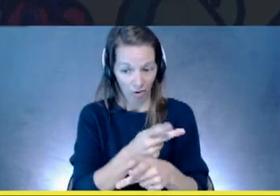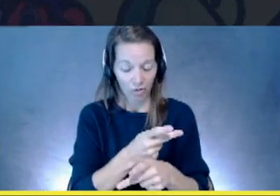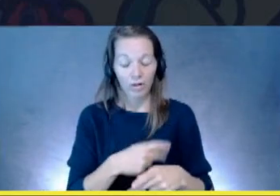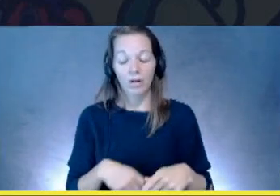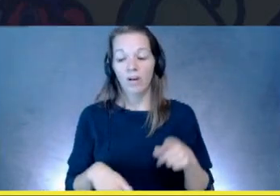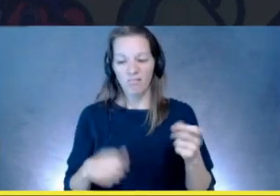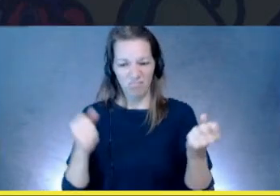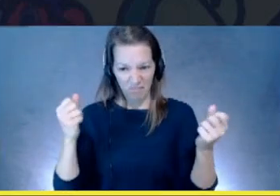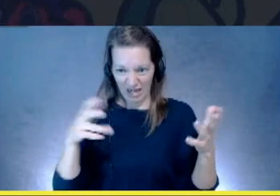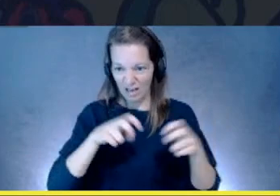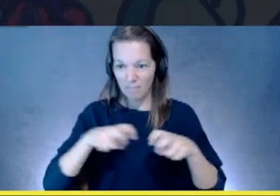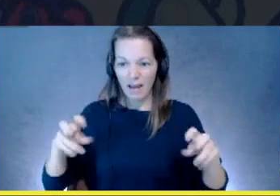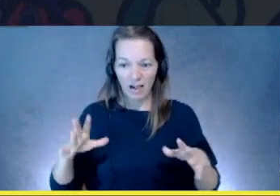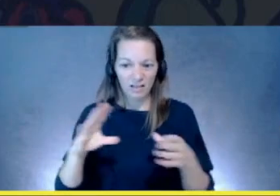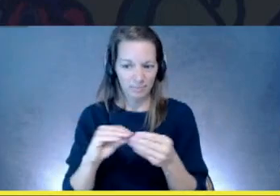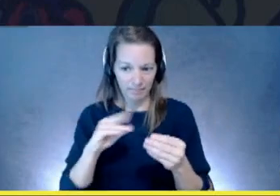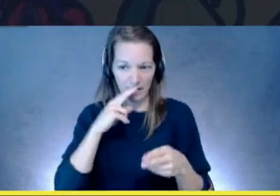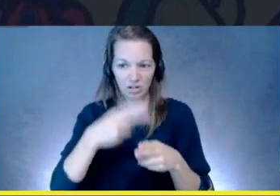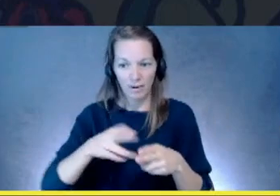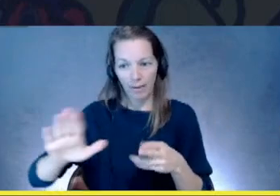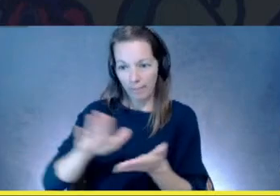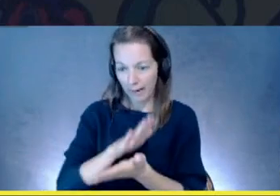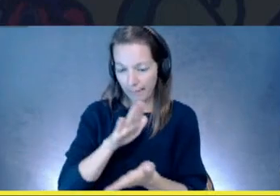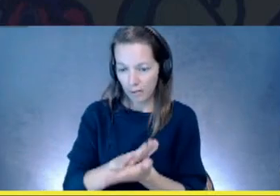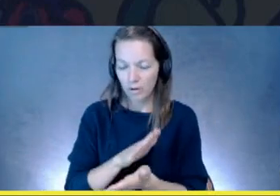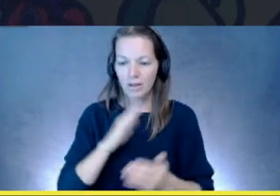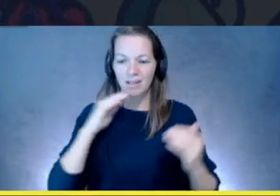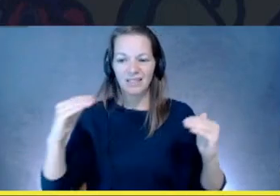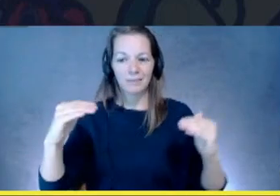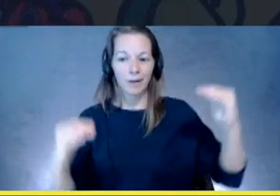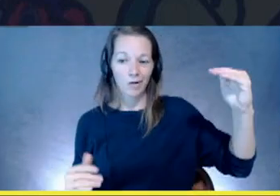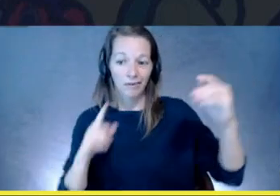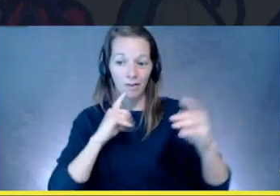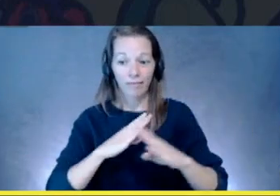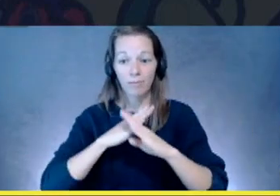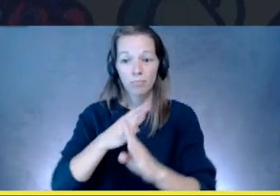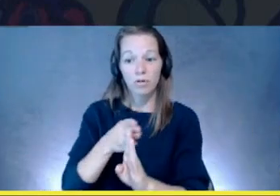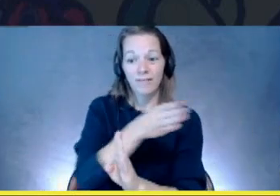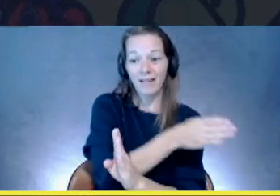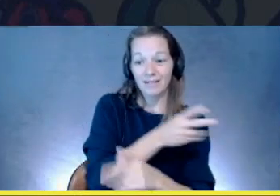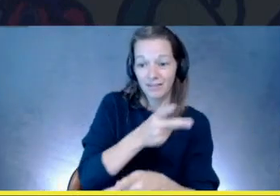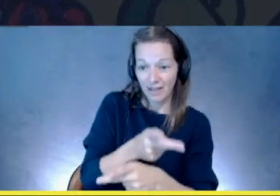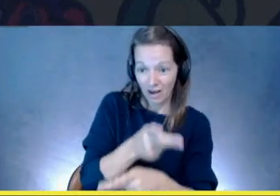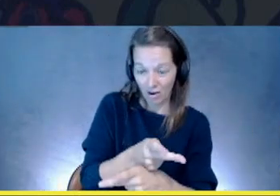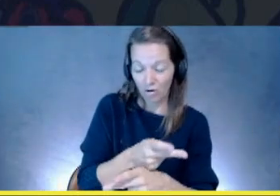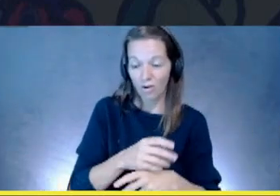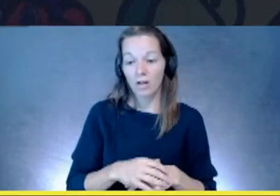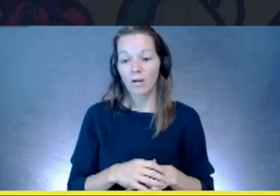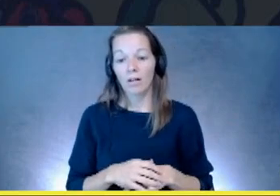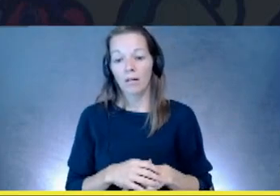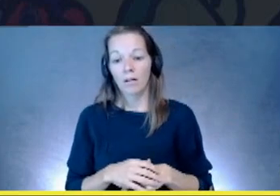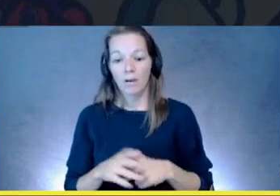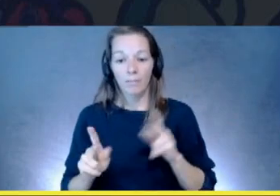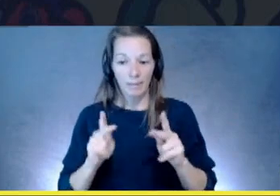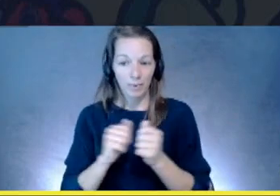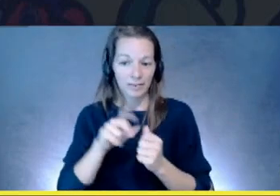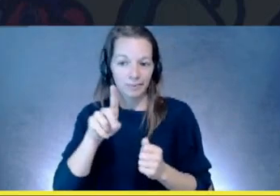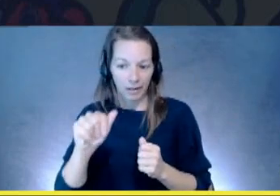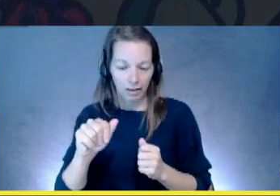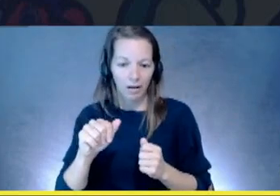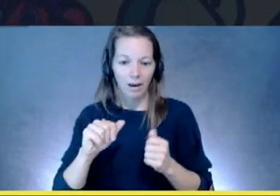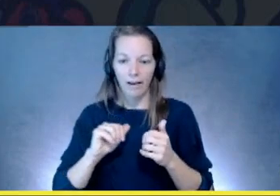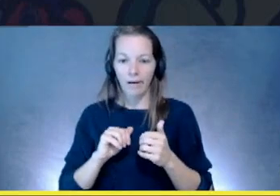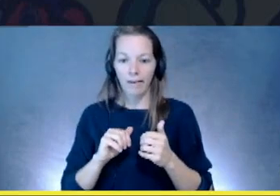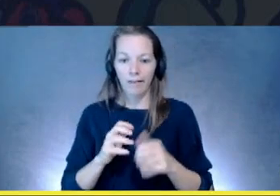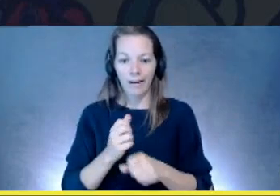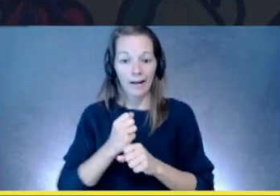outlined in their papers. There are disparities in preventive care, People with disabilities have difficulty getting